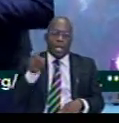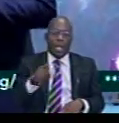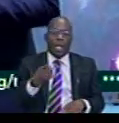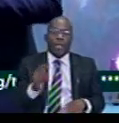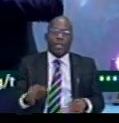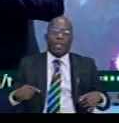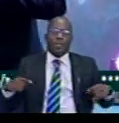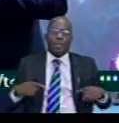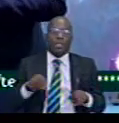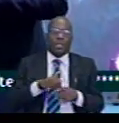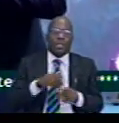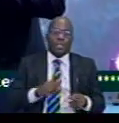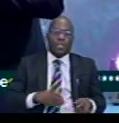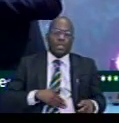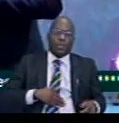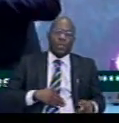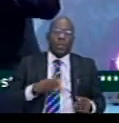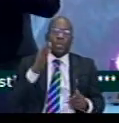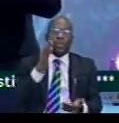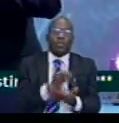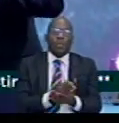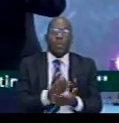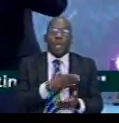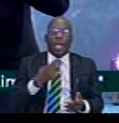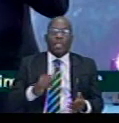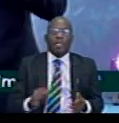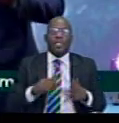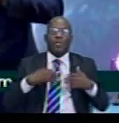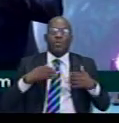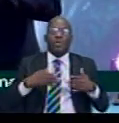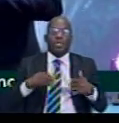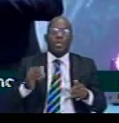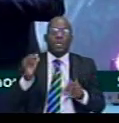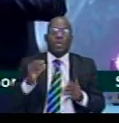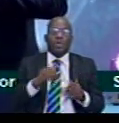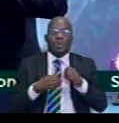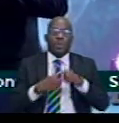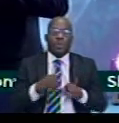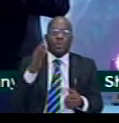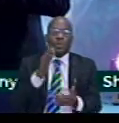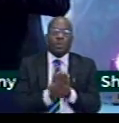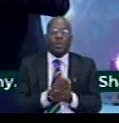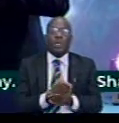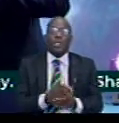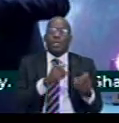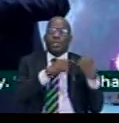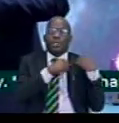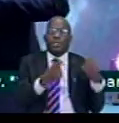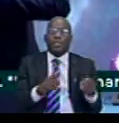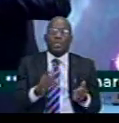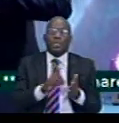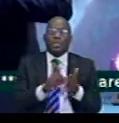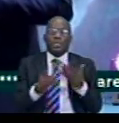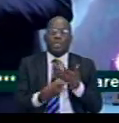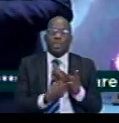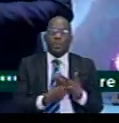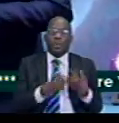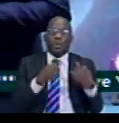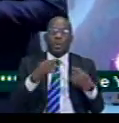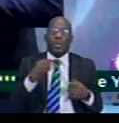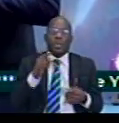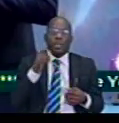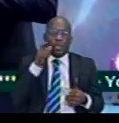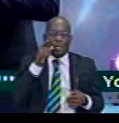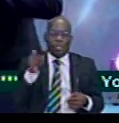also stopped, and she said that during since December until now, she is feeling very fine, no more pain in the